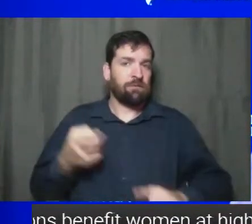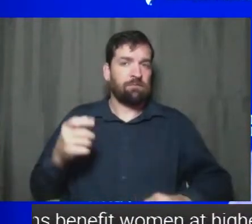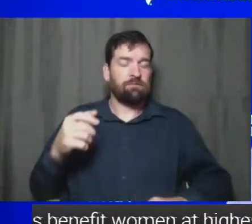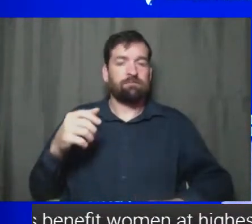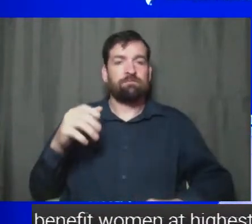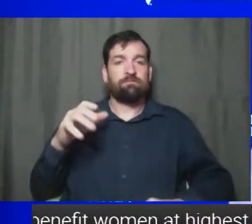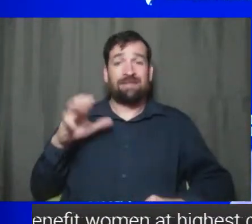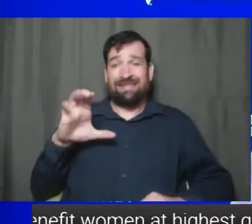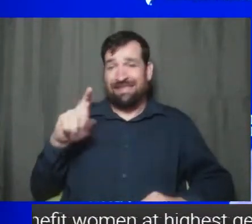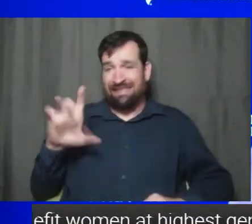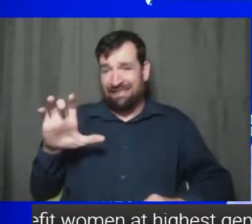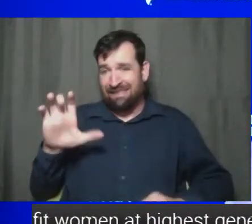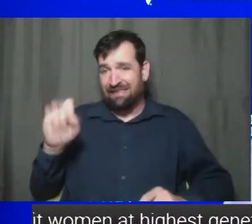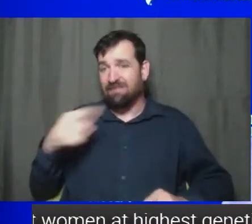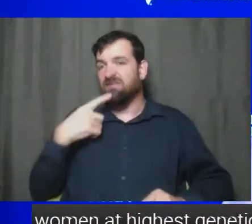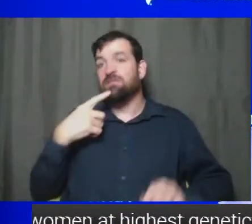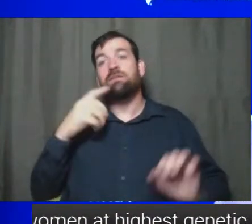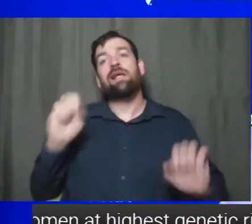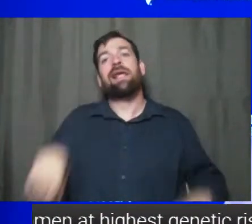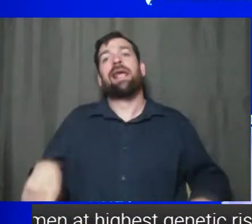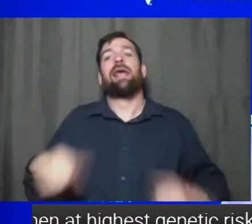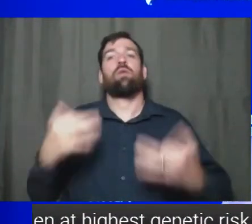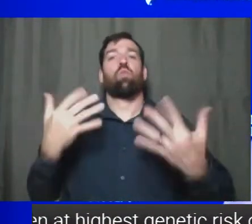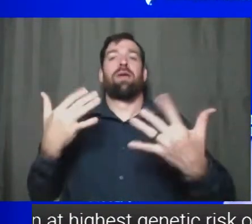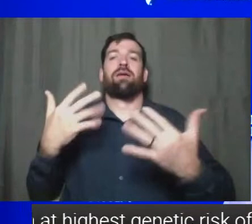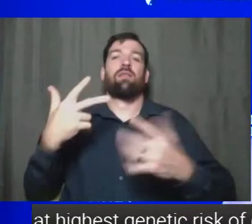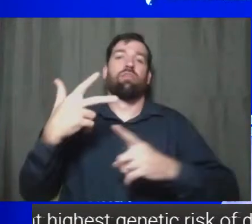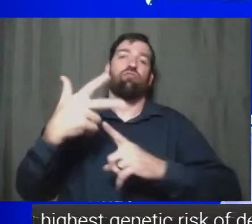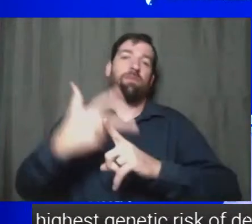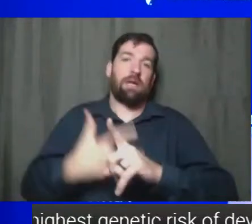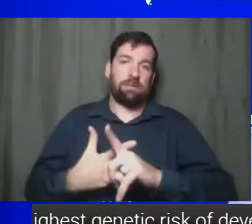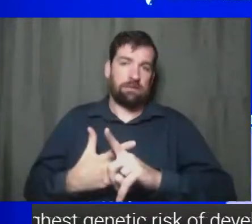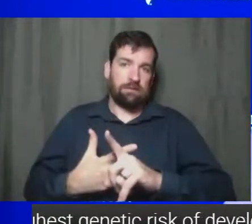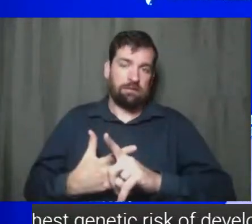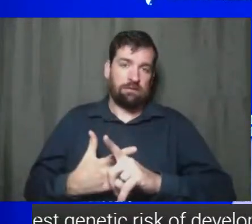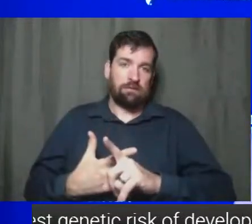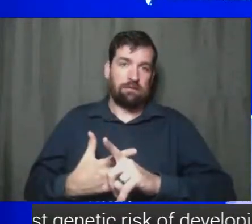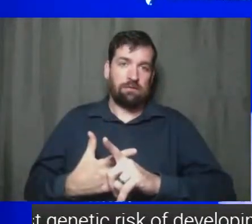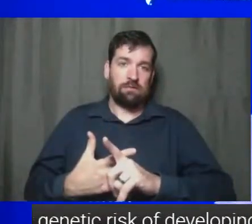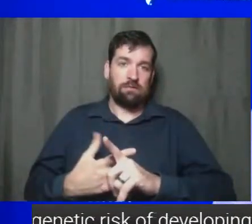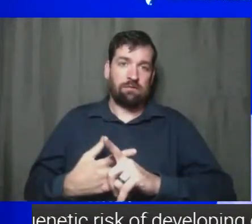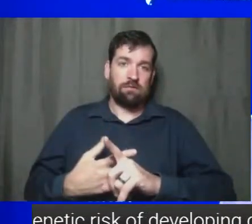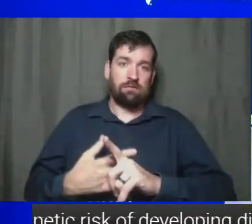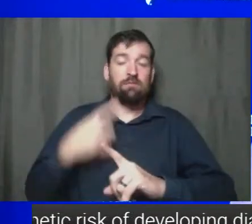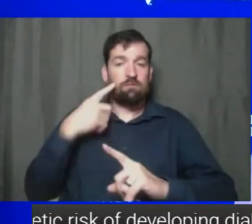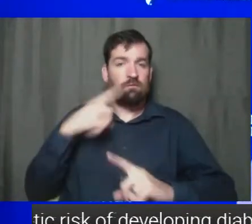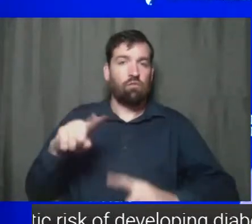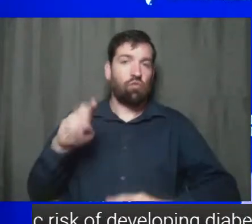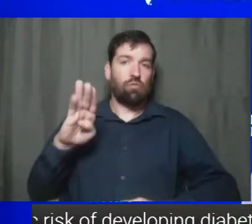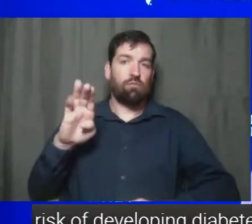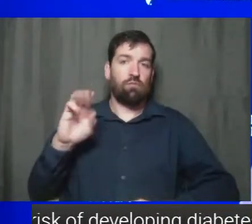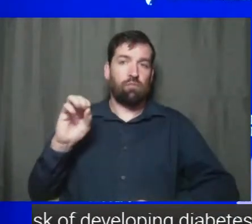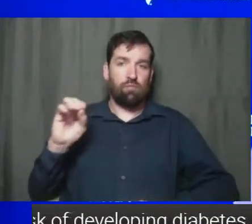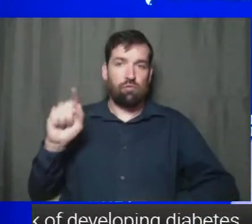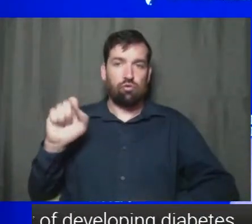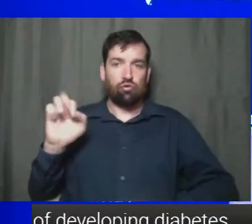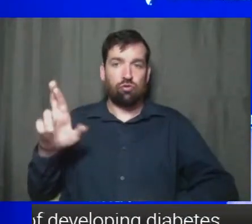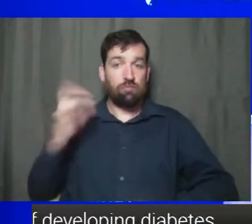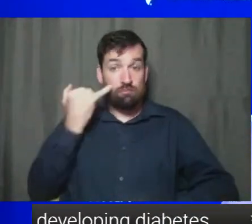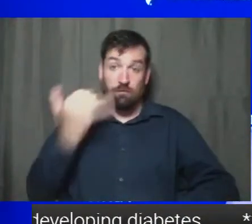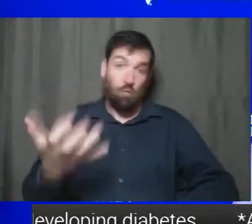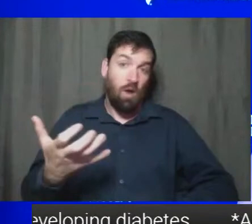wait 3 months after an infection to get your booster dose if you want.